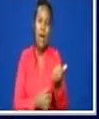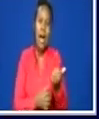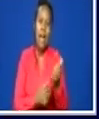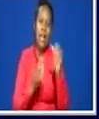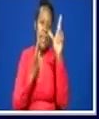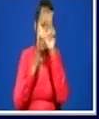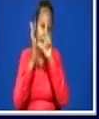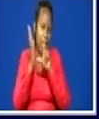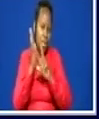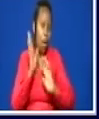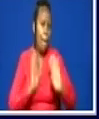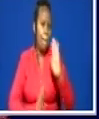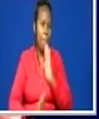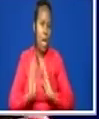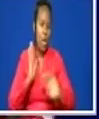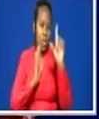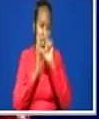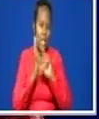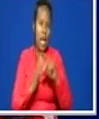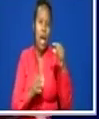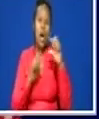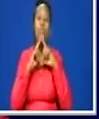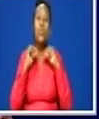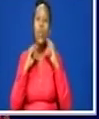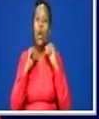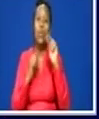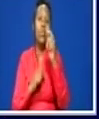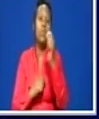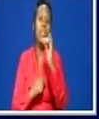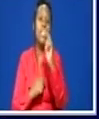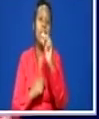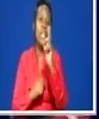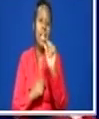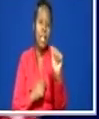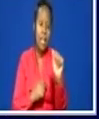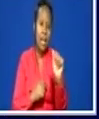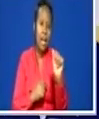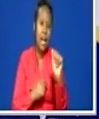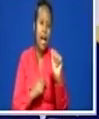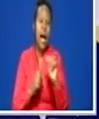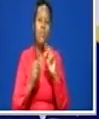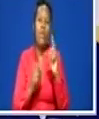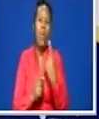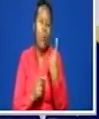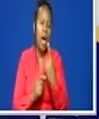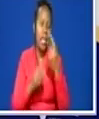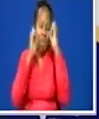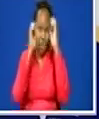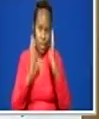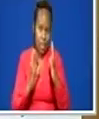of our exciting biology lesson. I'm your host, Jack Mutinda, and of course, I'm with the one and able